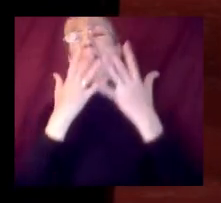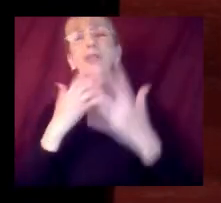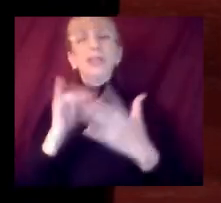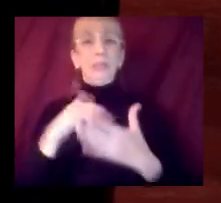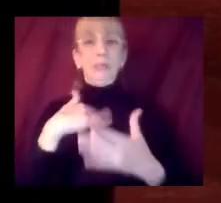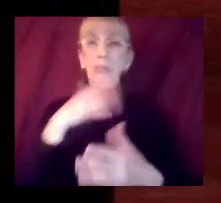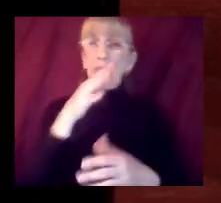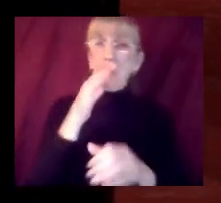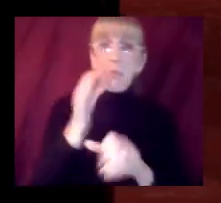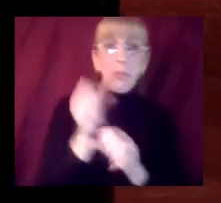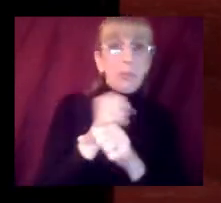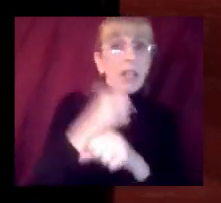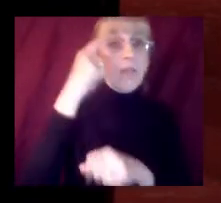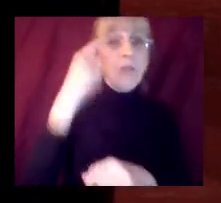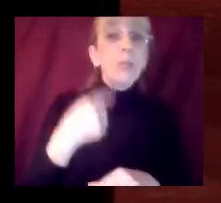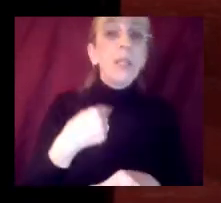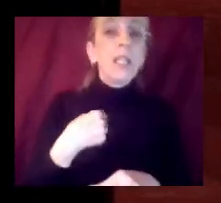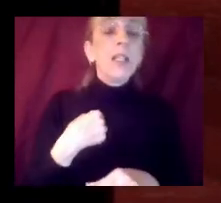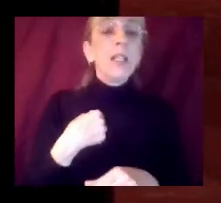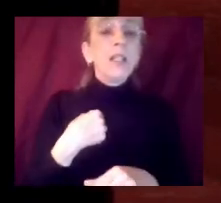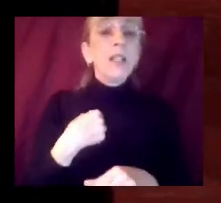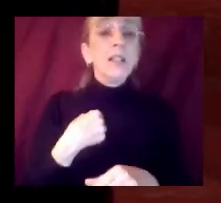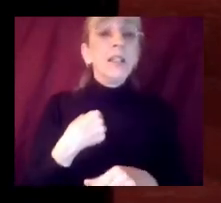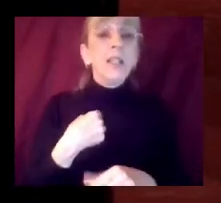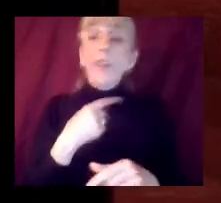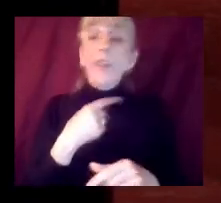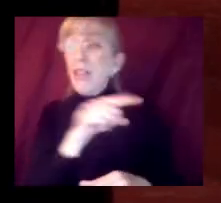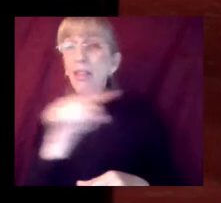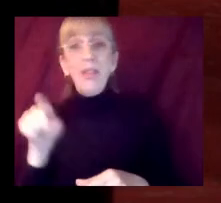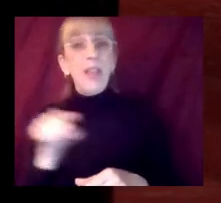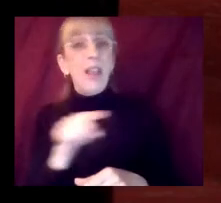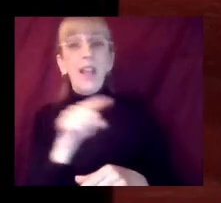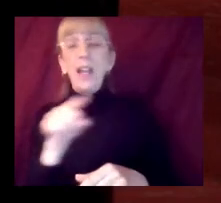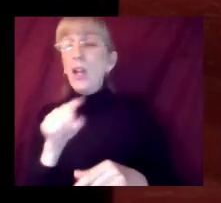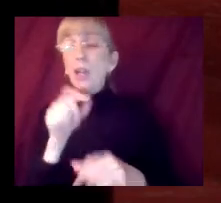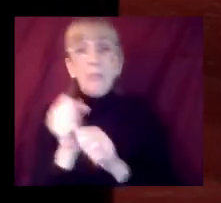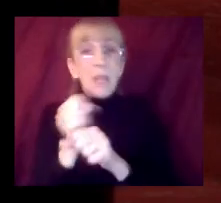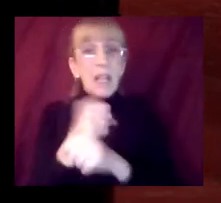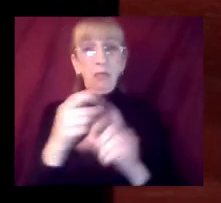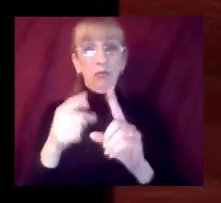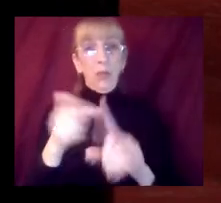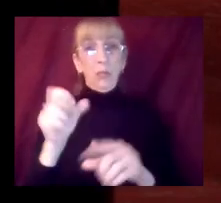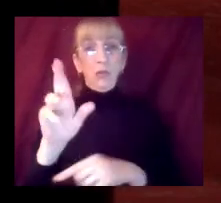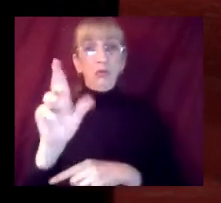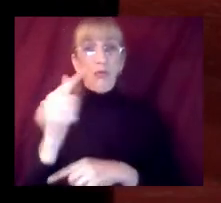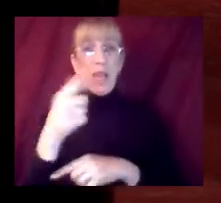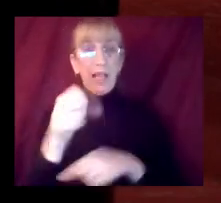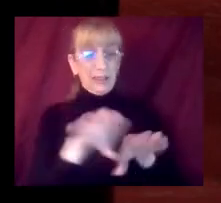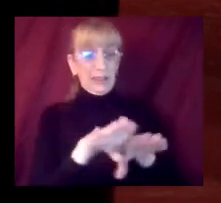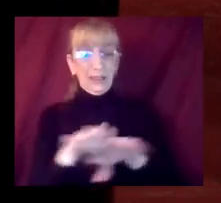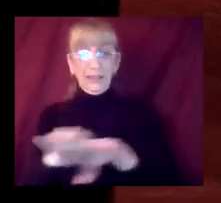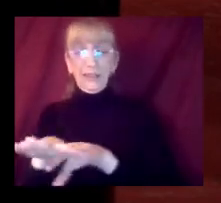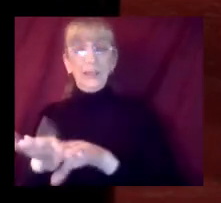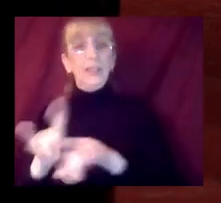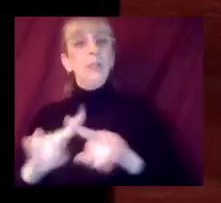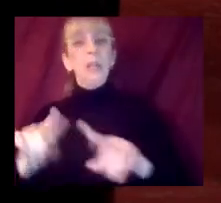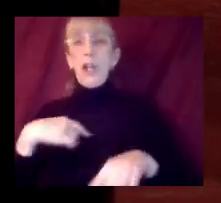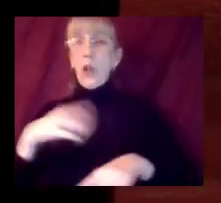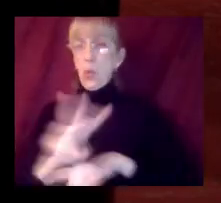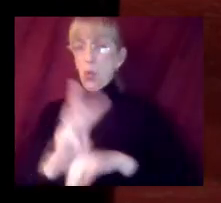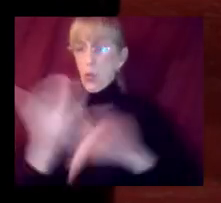Mama made for me, made only from rags, but I wore it so